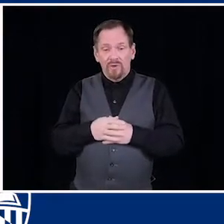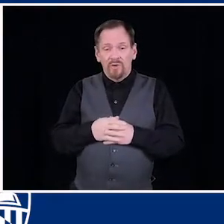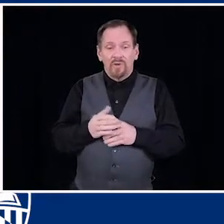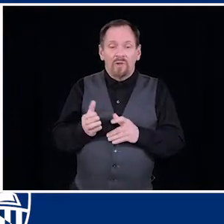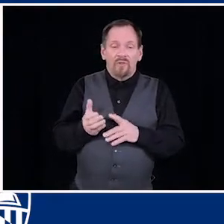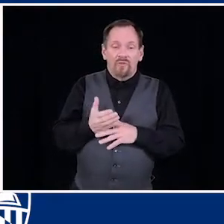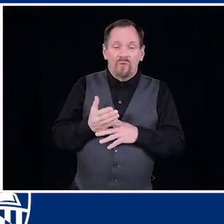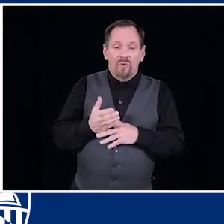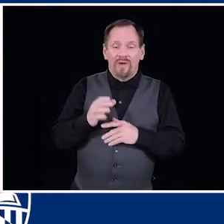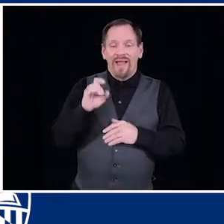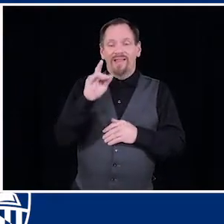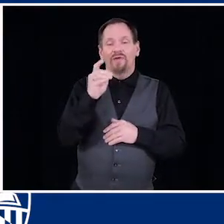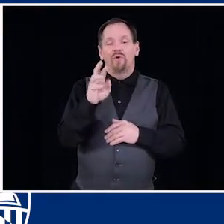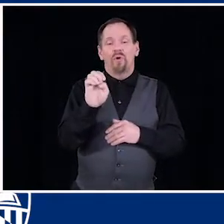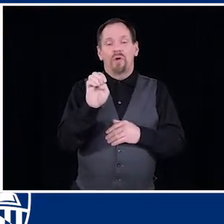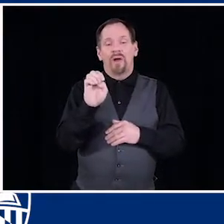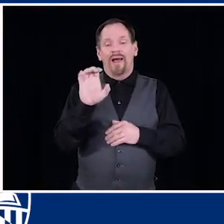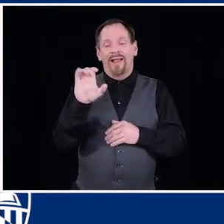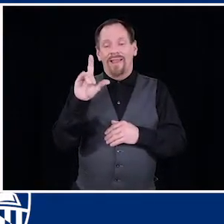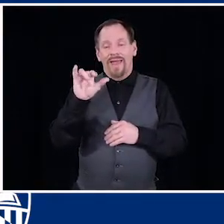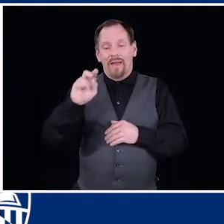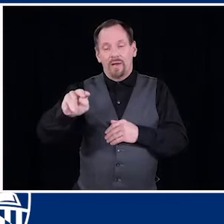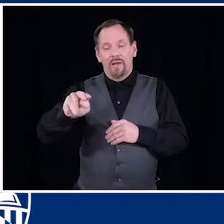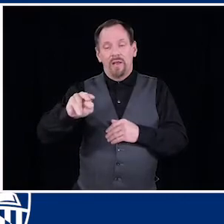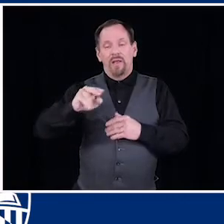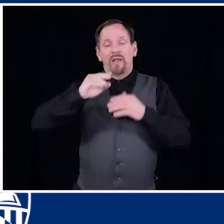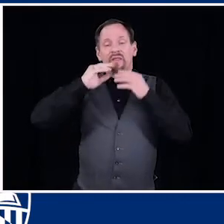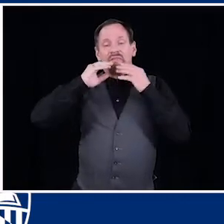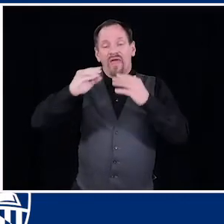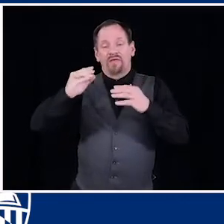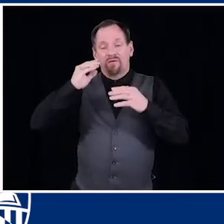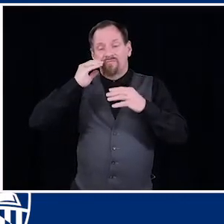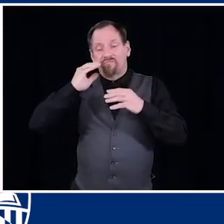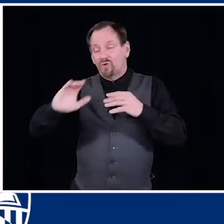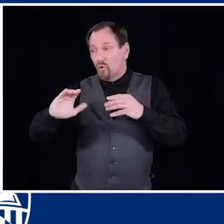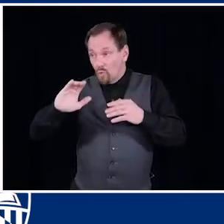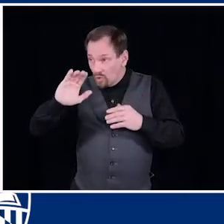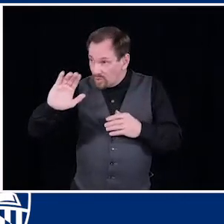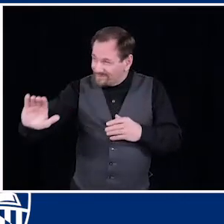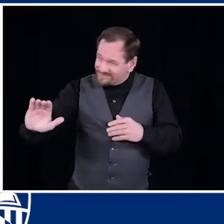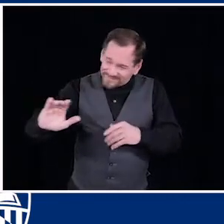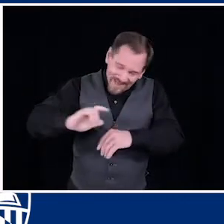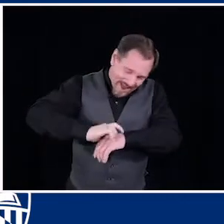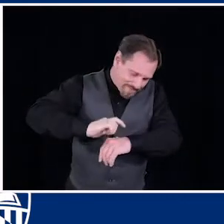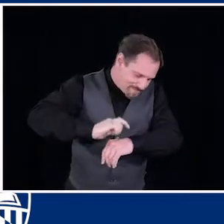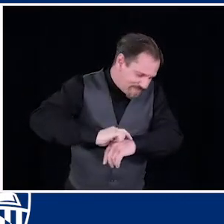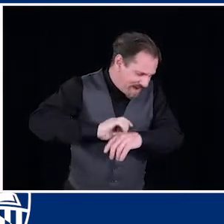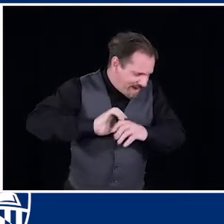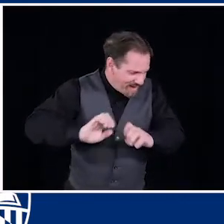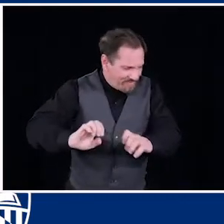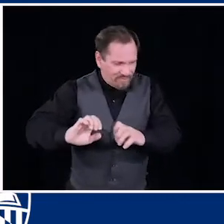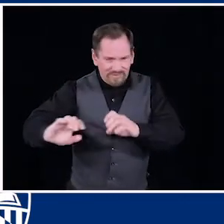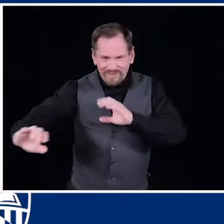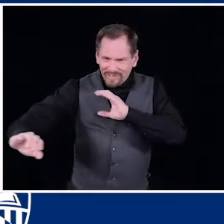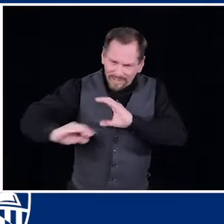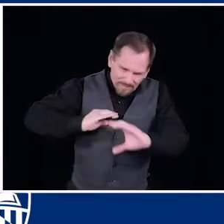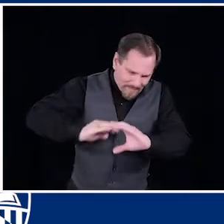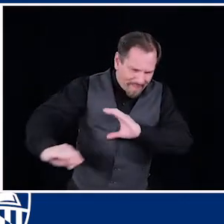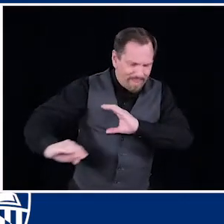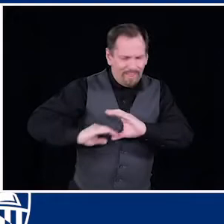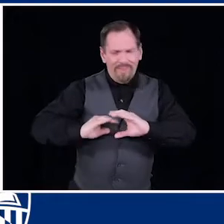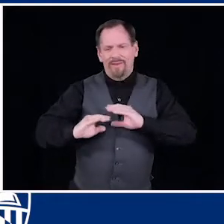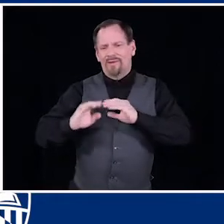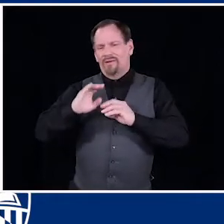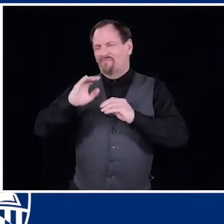advisor throughout, Eleanor Clan. Thank you for your countless time, efforts, emailing me